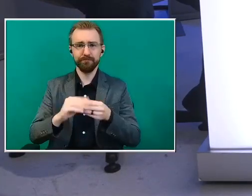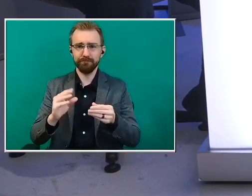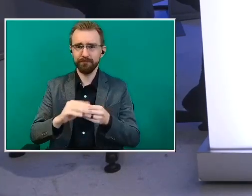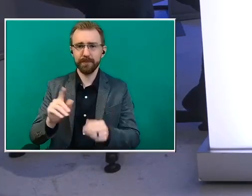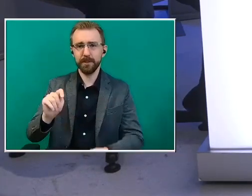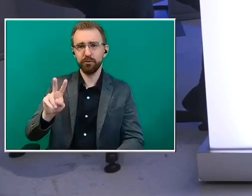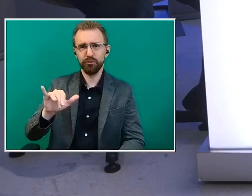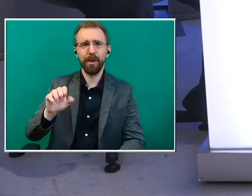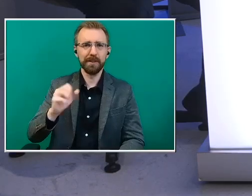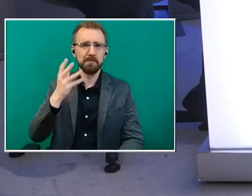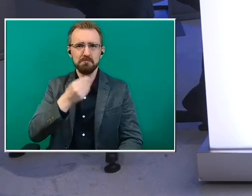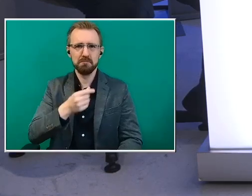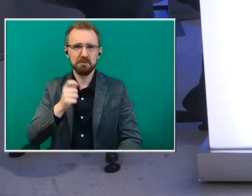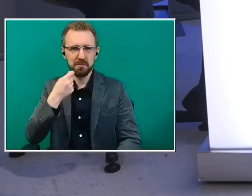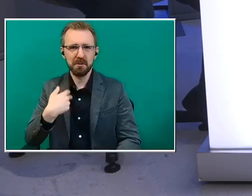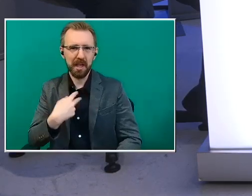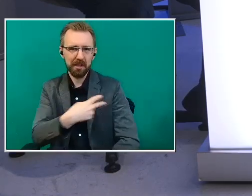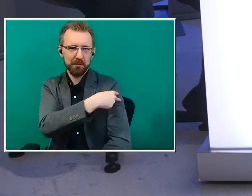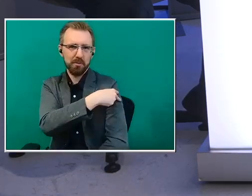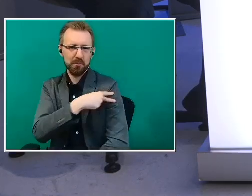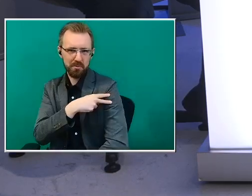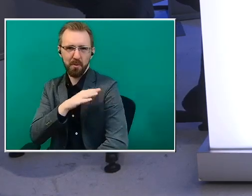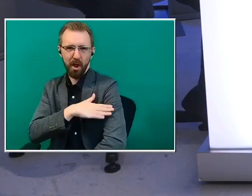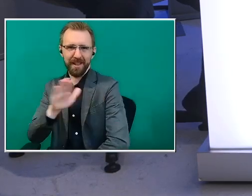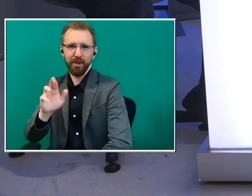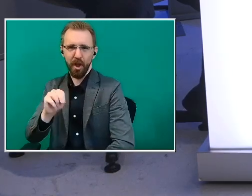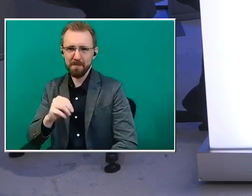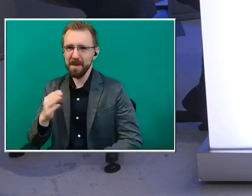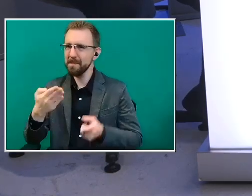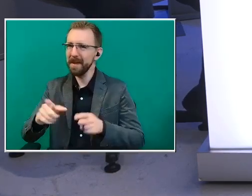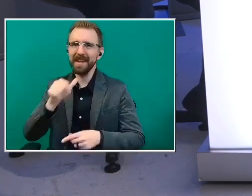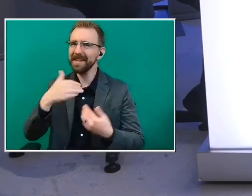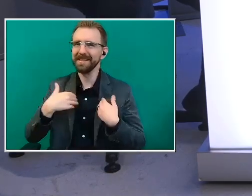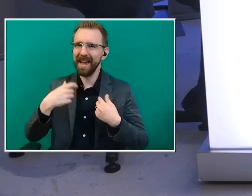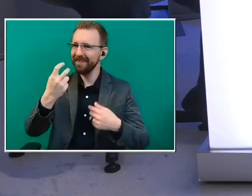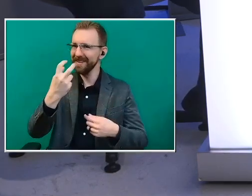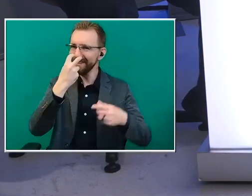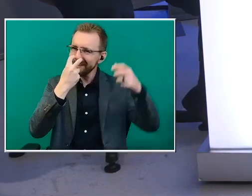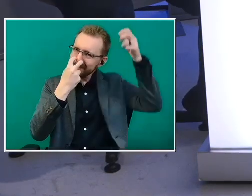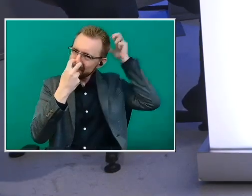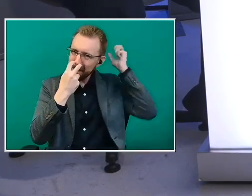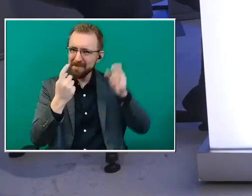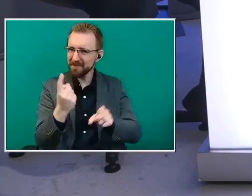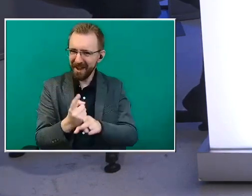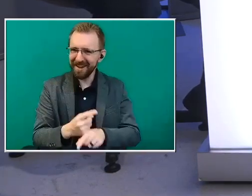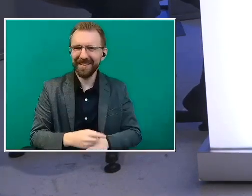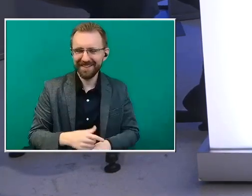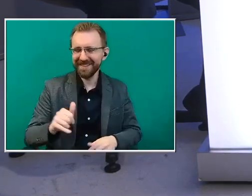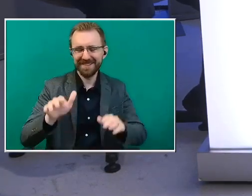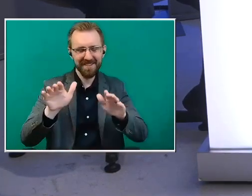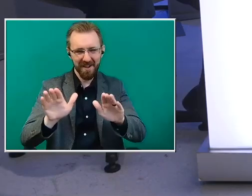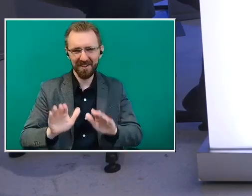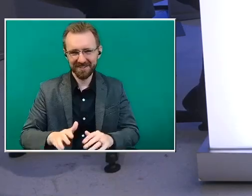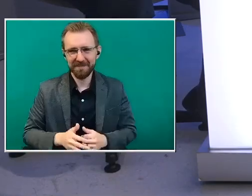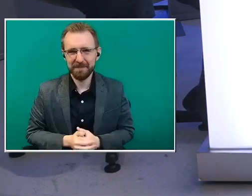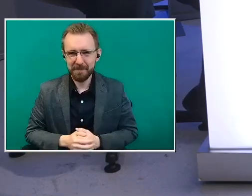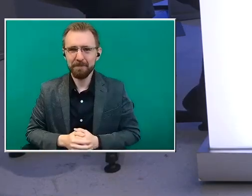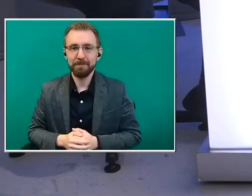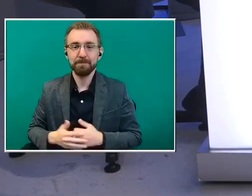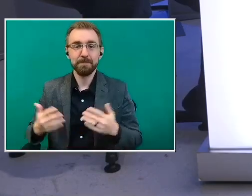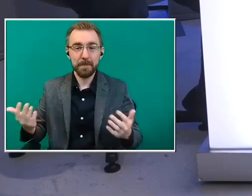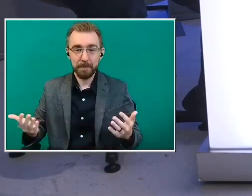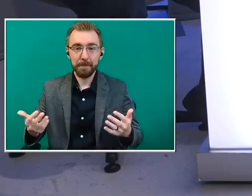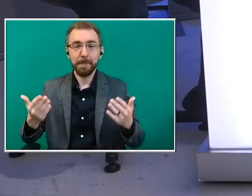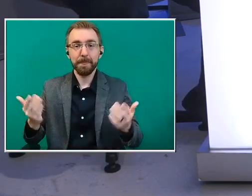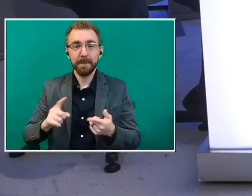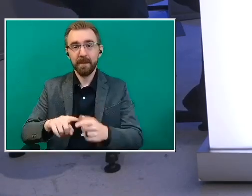has the 2 Band-Aids on his arm, but I bet he doesn't have a CPAP with 2 Band-Aids. It's awesome right there. All right, we are here to answer your